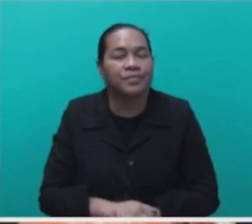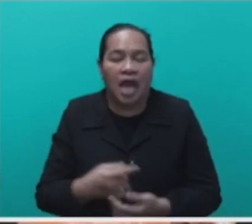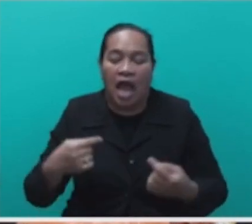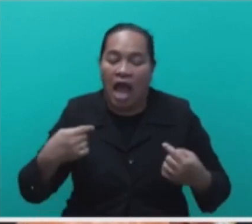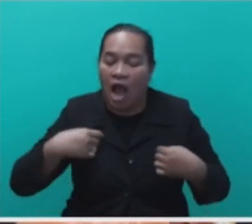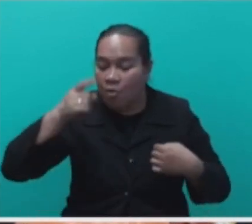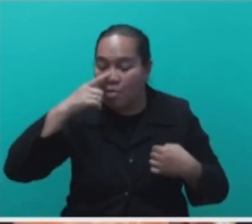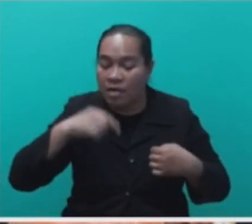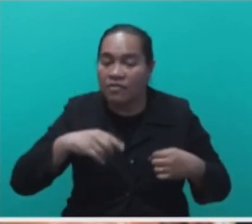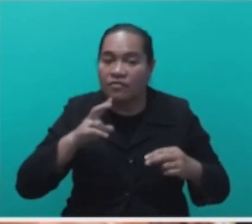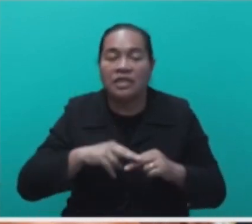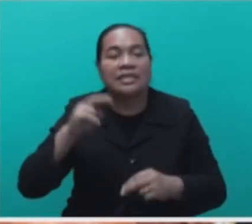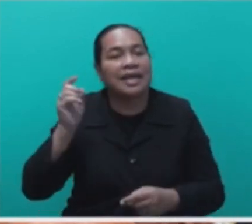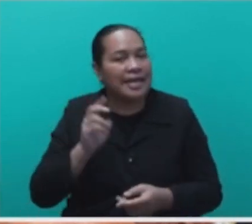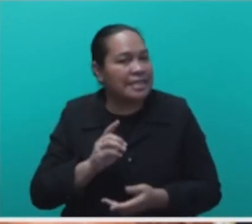deserve better.